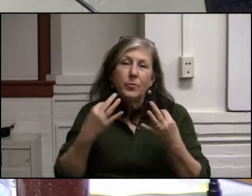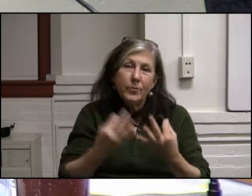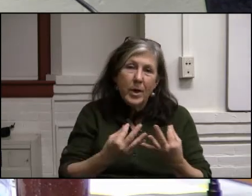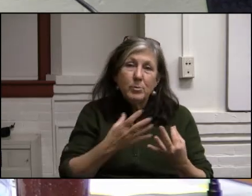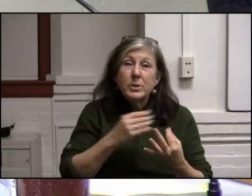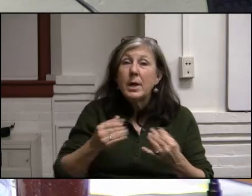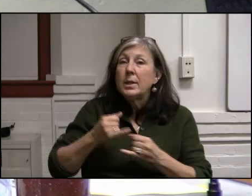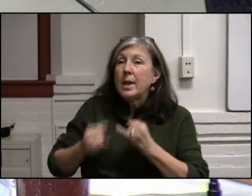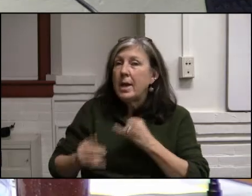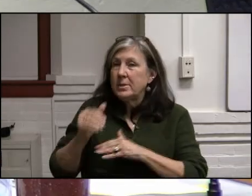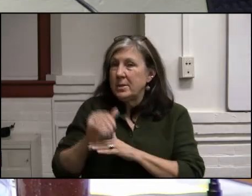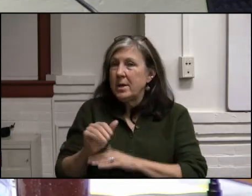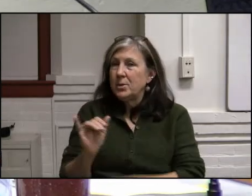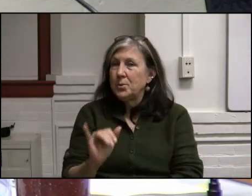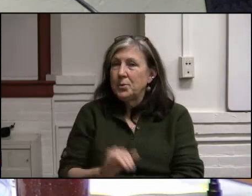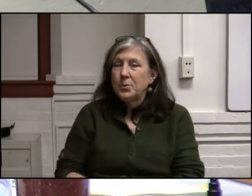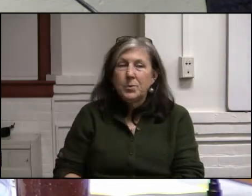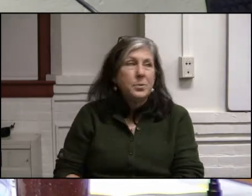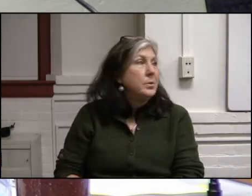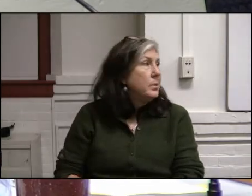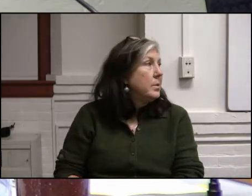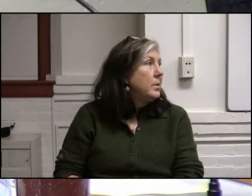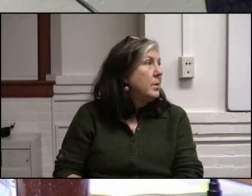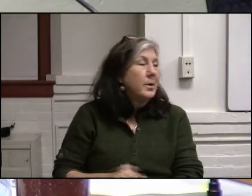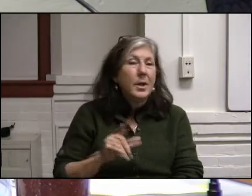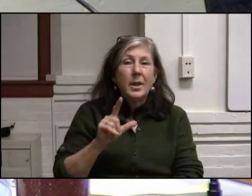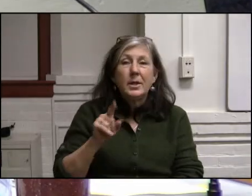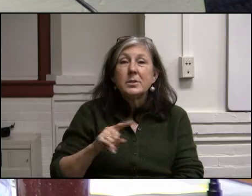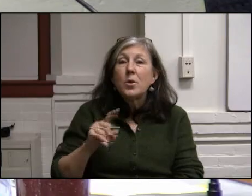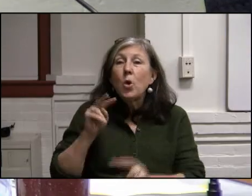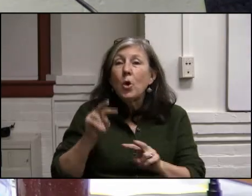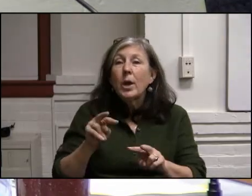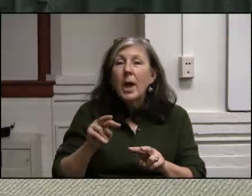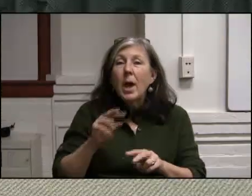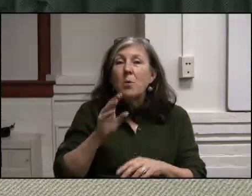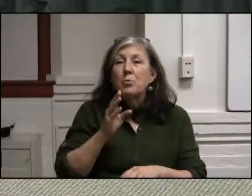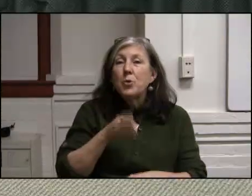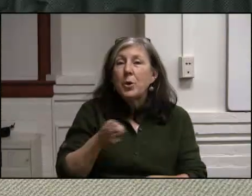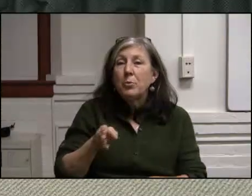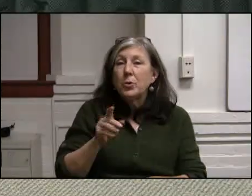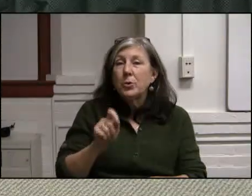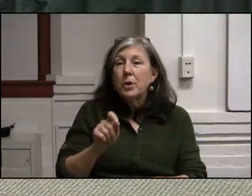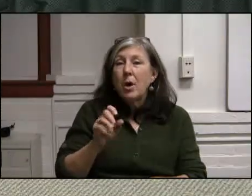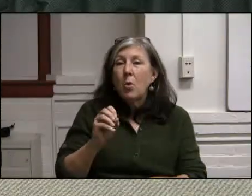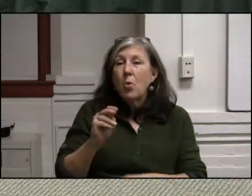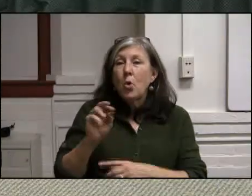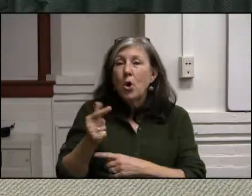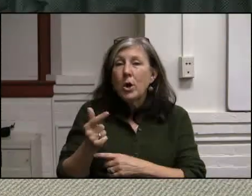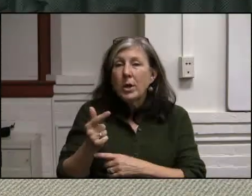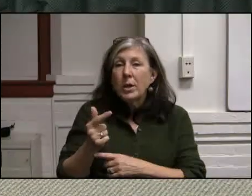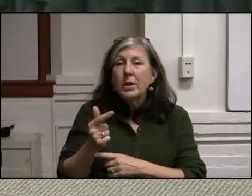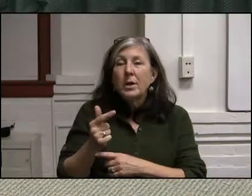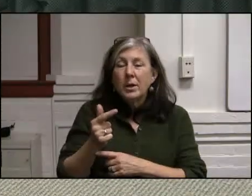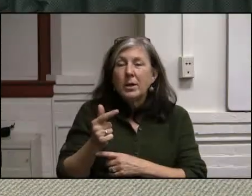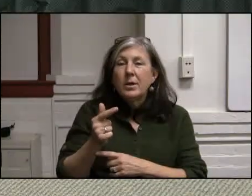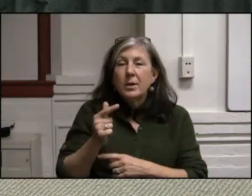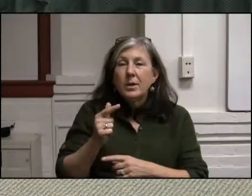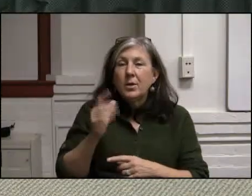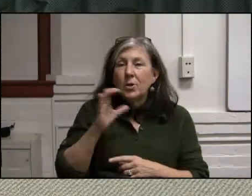call it here. So Yeah, they're great. check it out on brattleboro.org. You can find links to the PDF